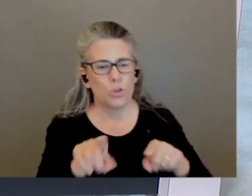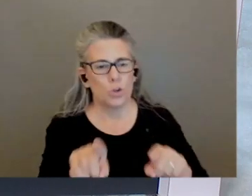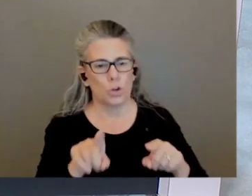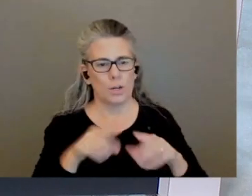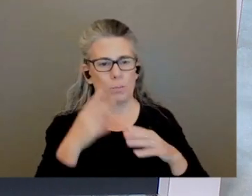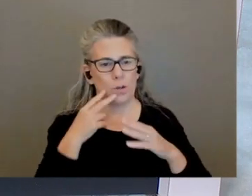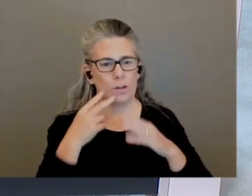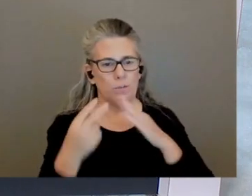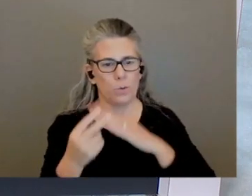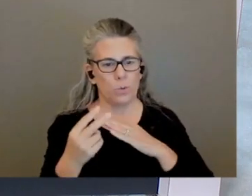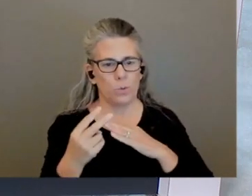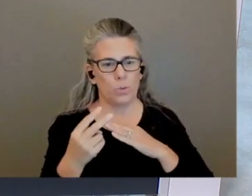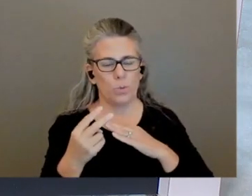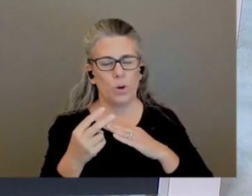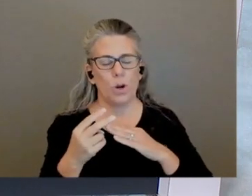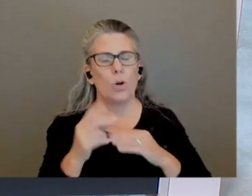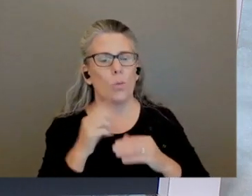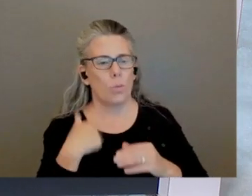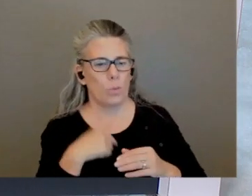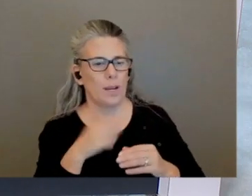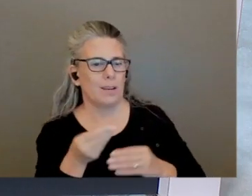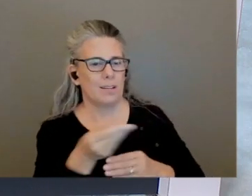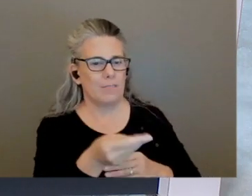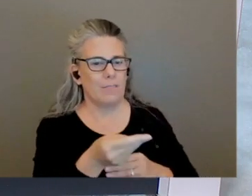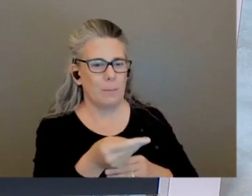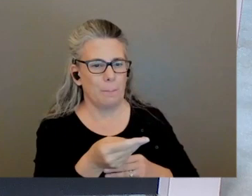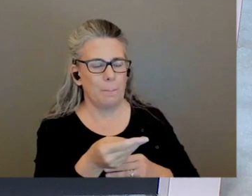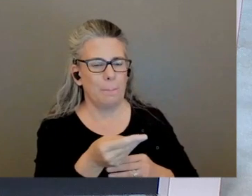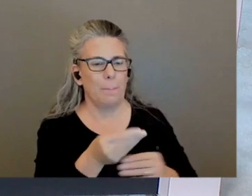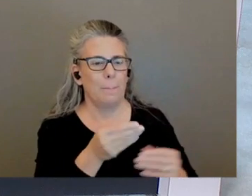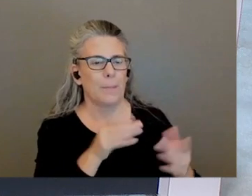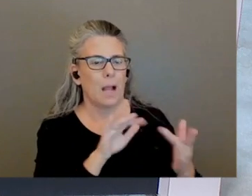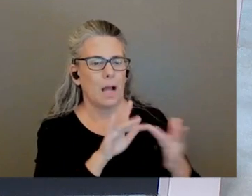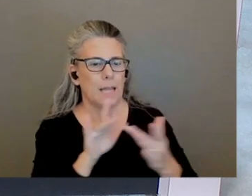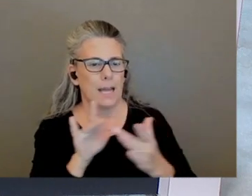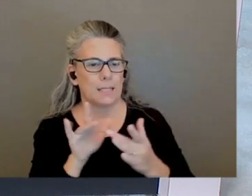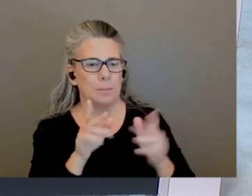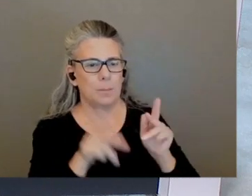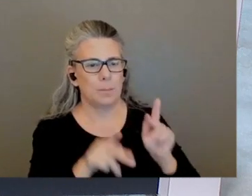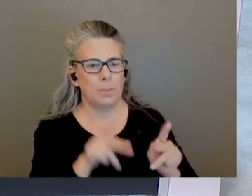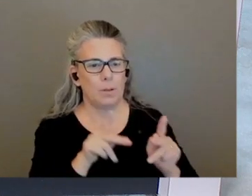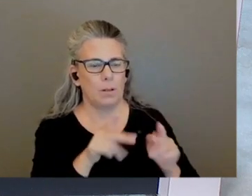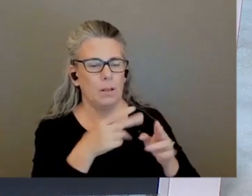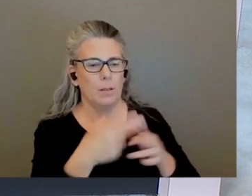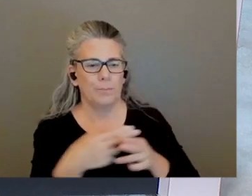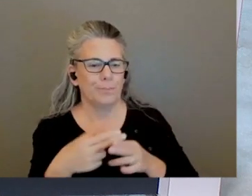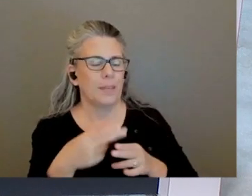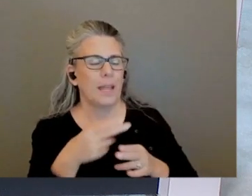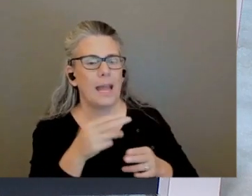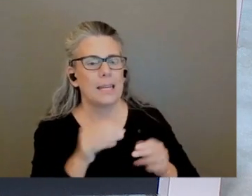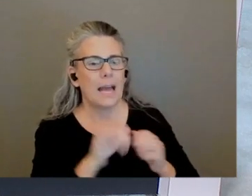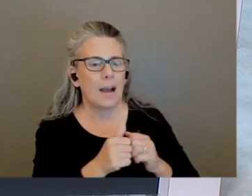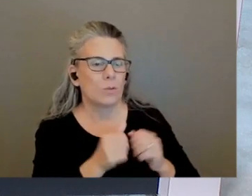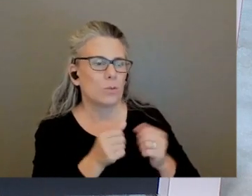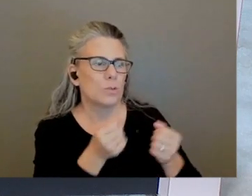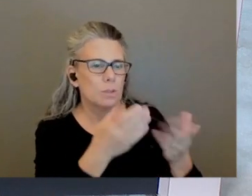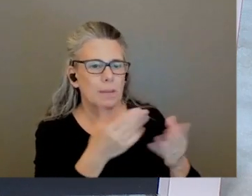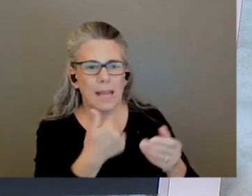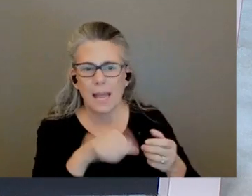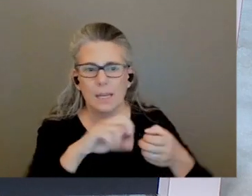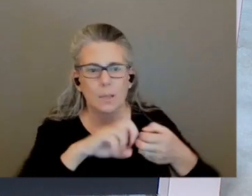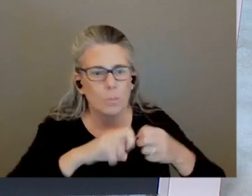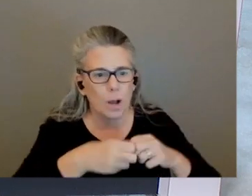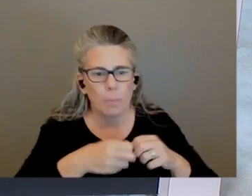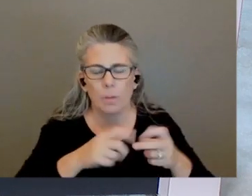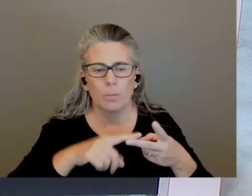them contacts to reach out to us, submit any problem that they might find, and to report